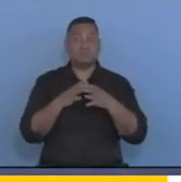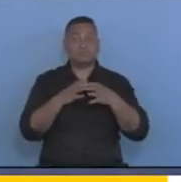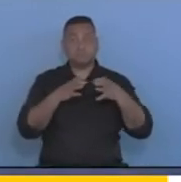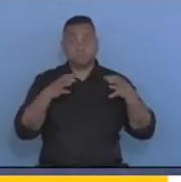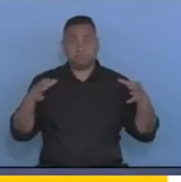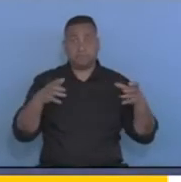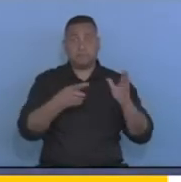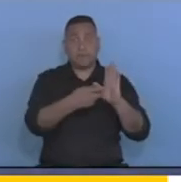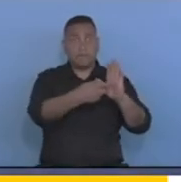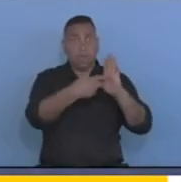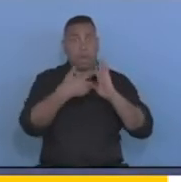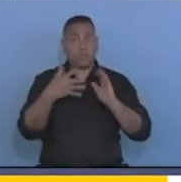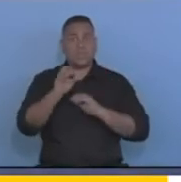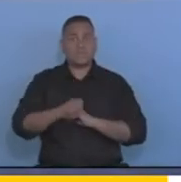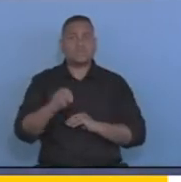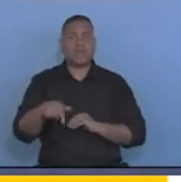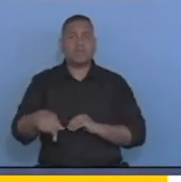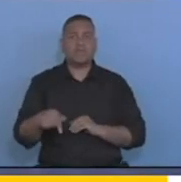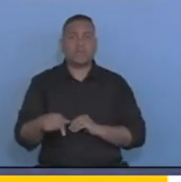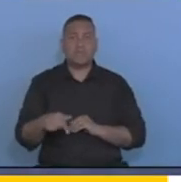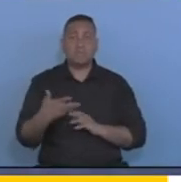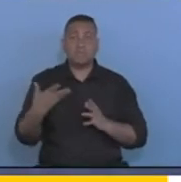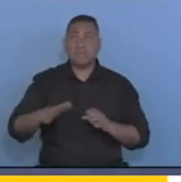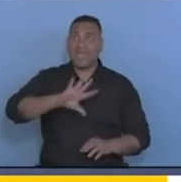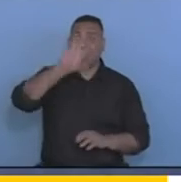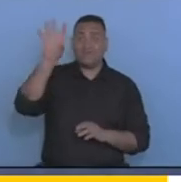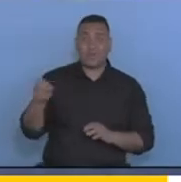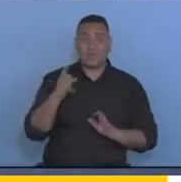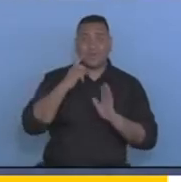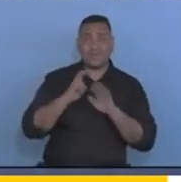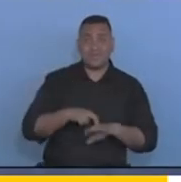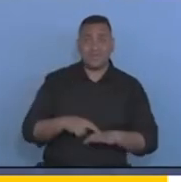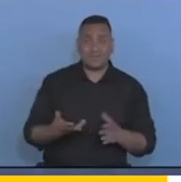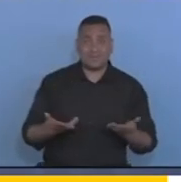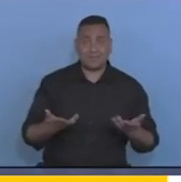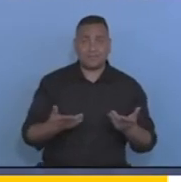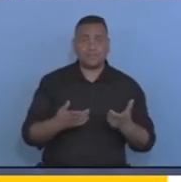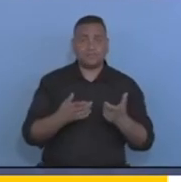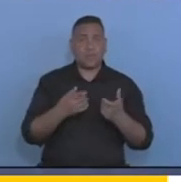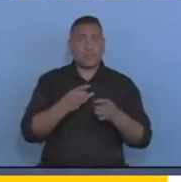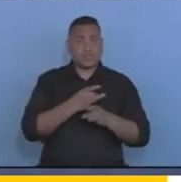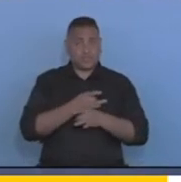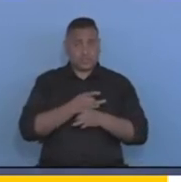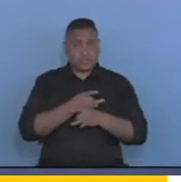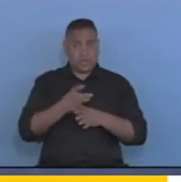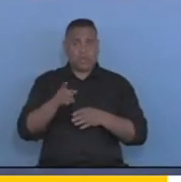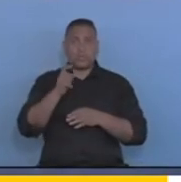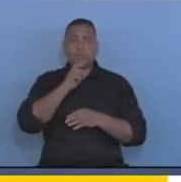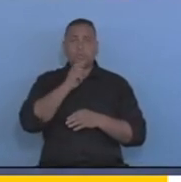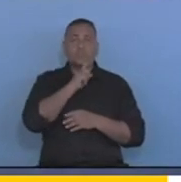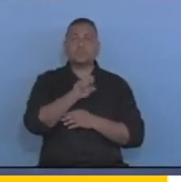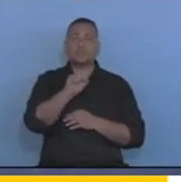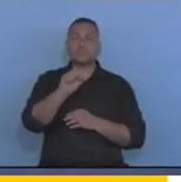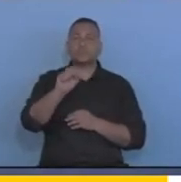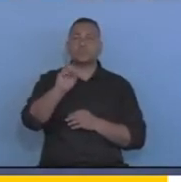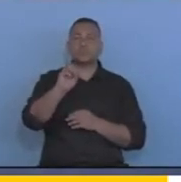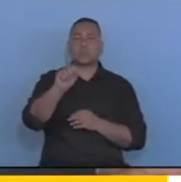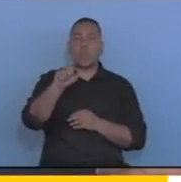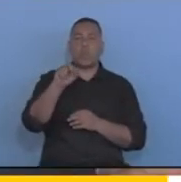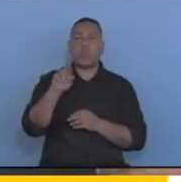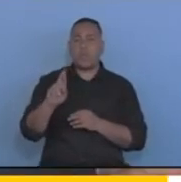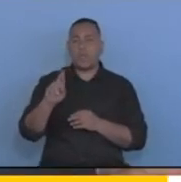think in Africa for that matter, people are starting to install solar PV. In your hospitality industry, your